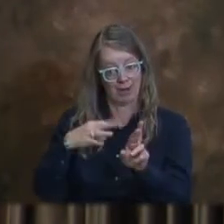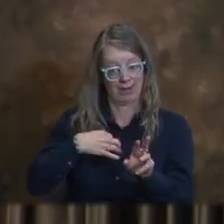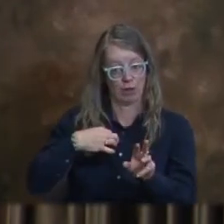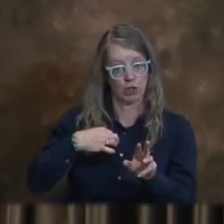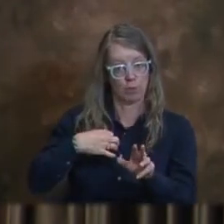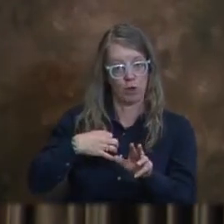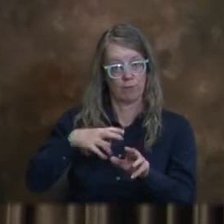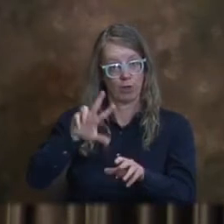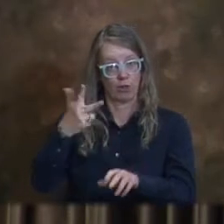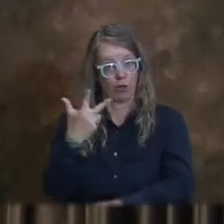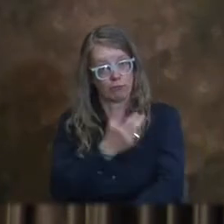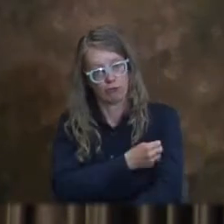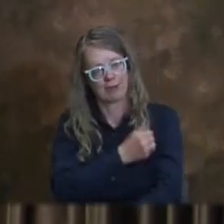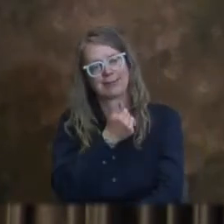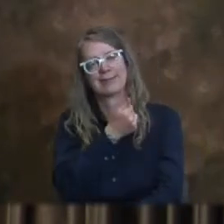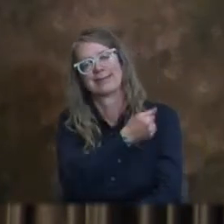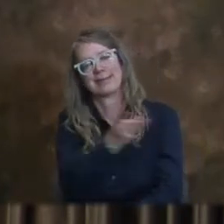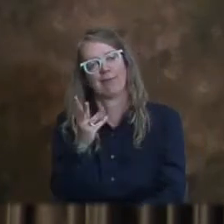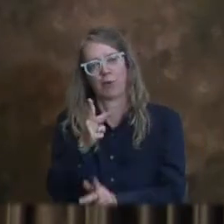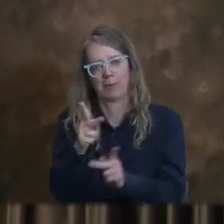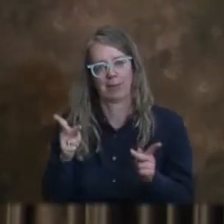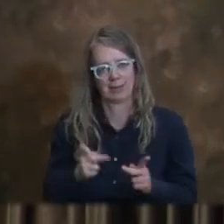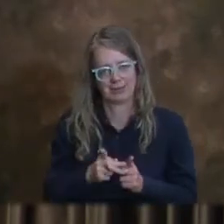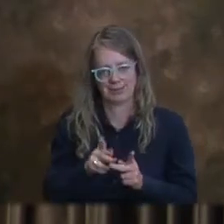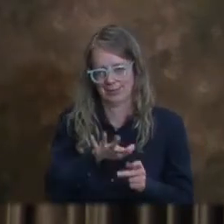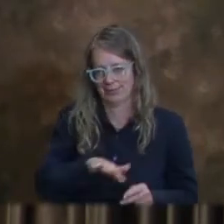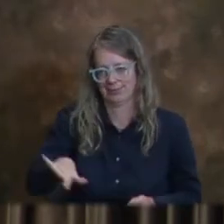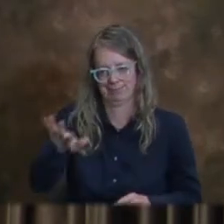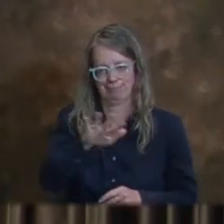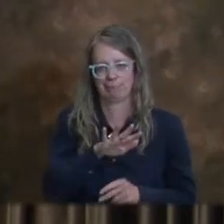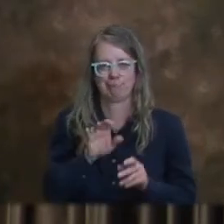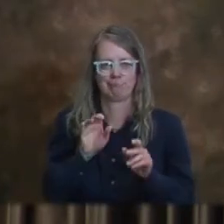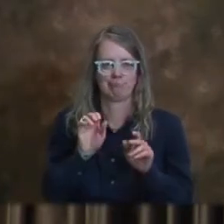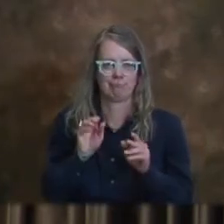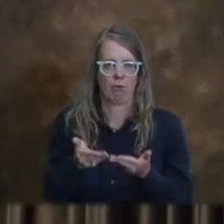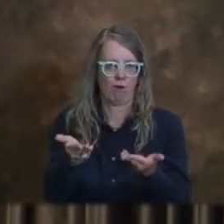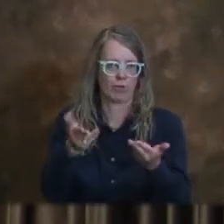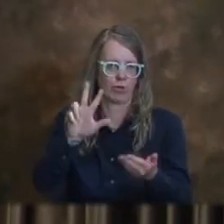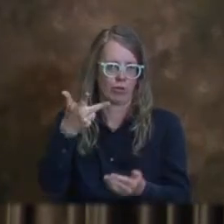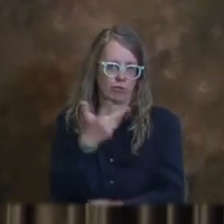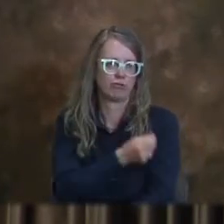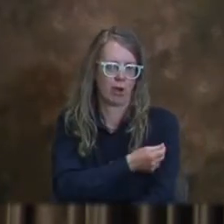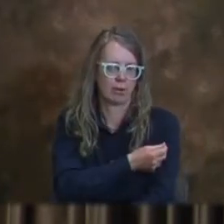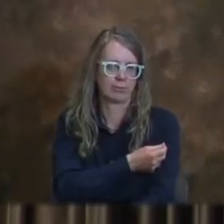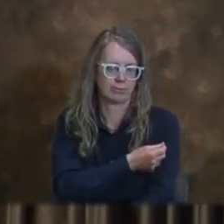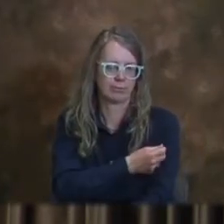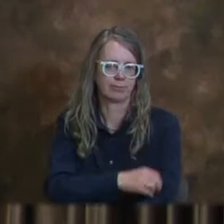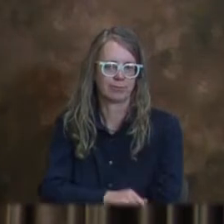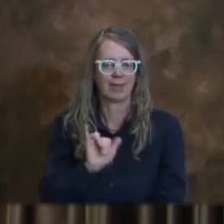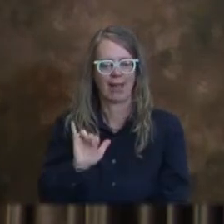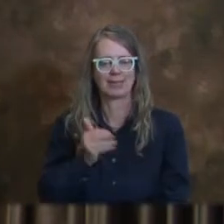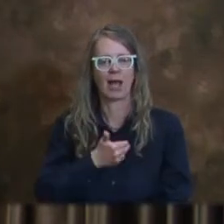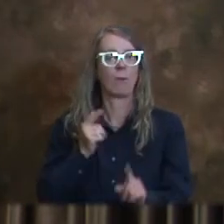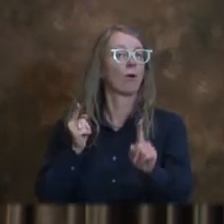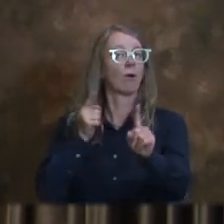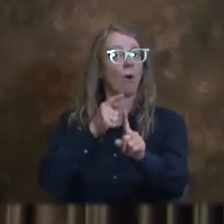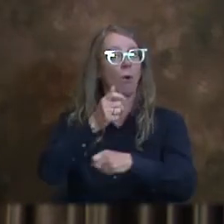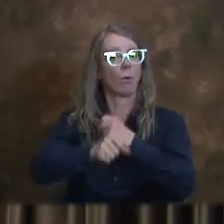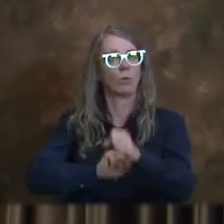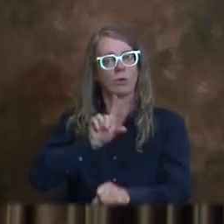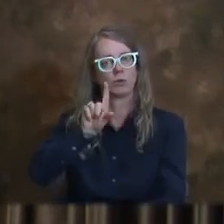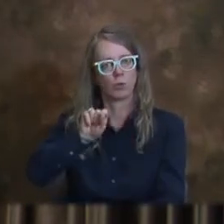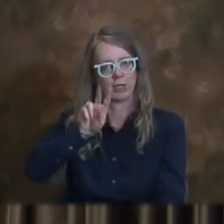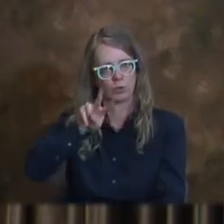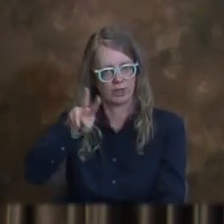our community. So we continue to, and will continue, that will be sort of our goal for 2022 as we